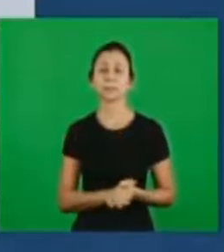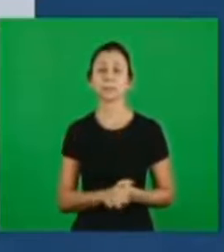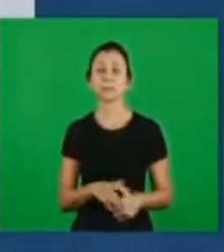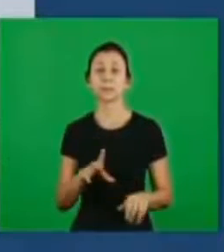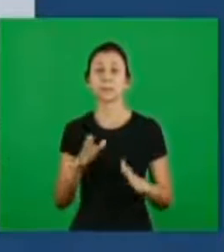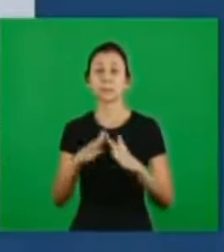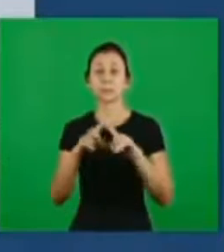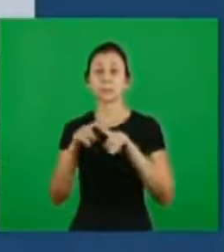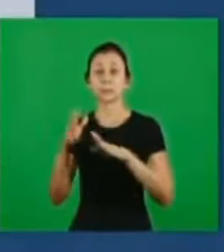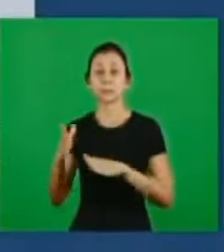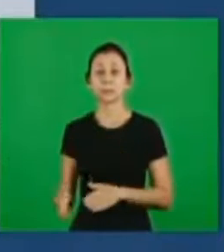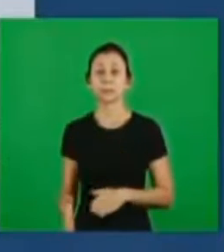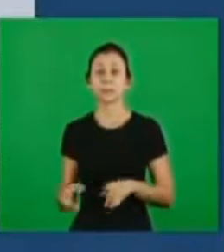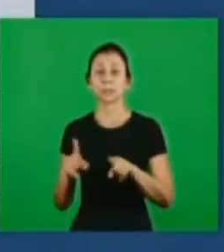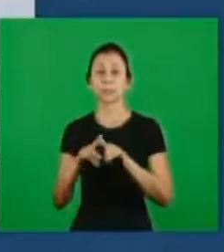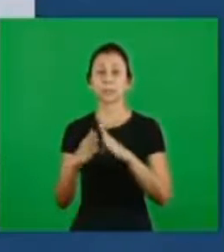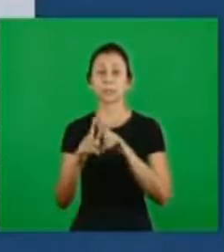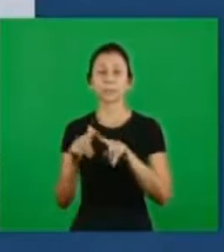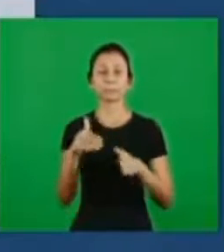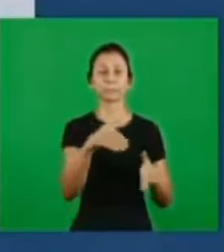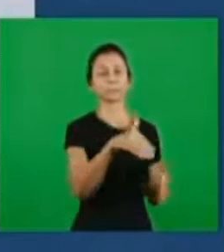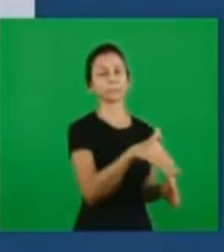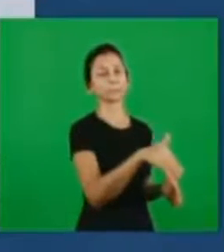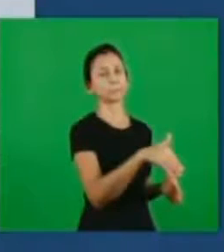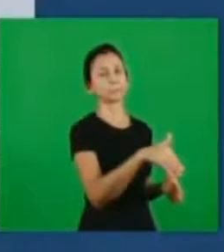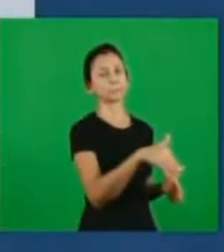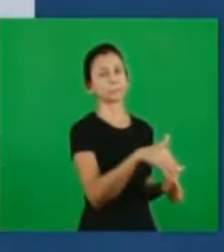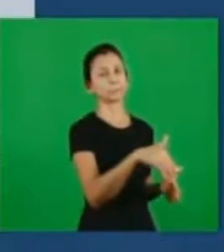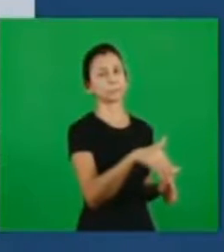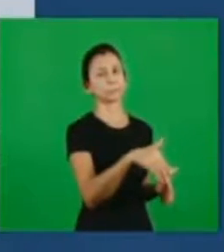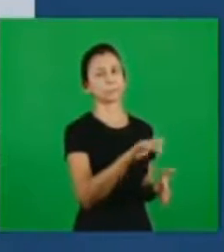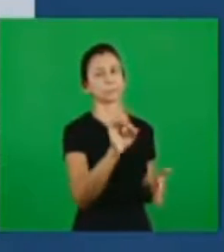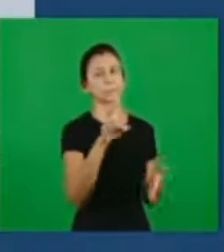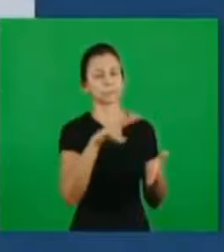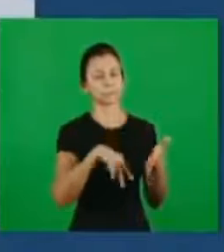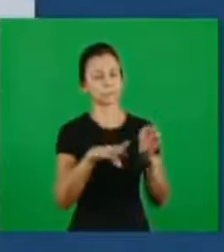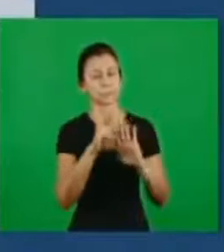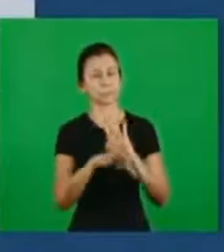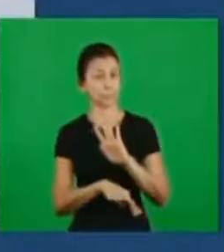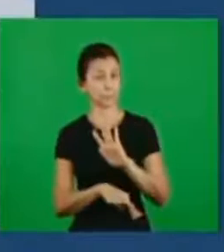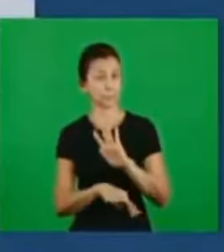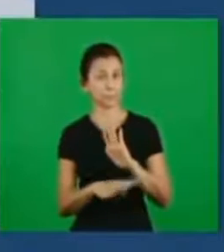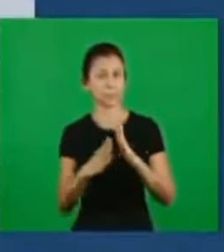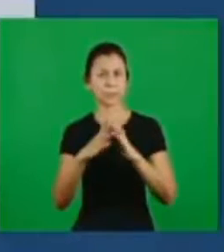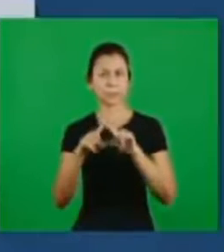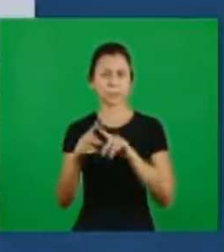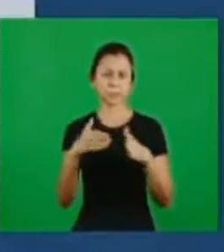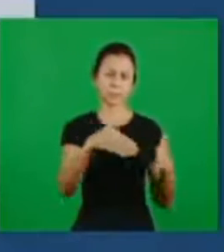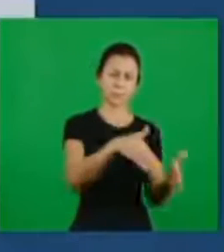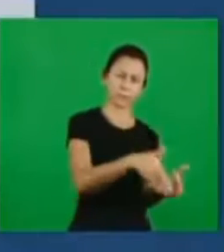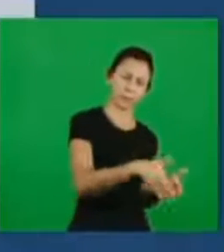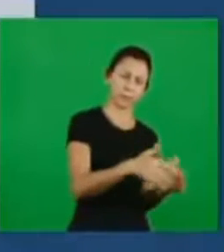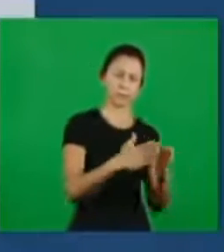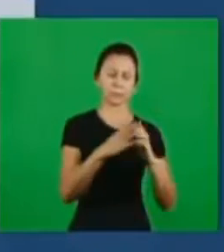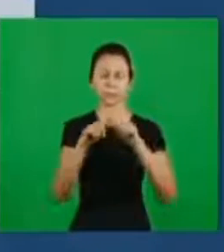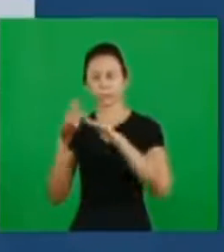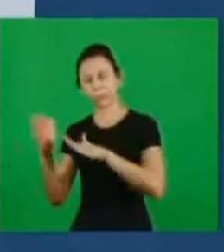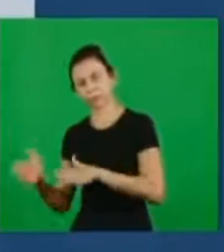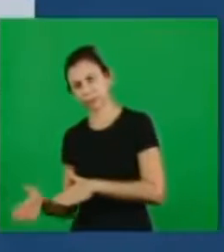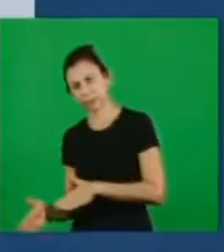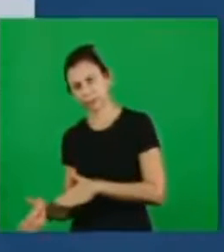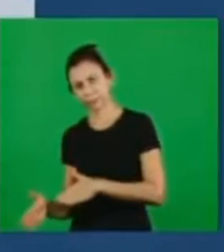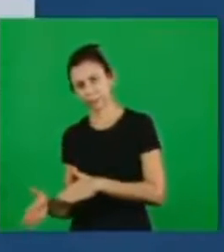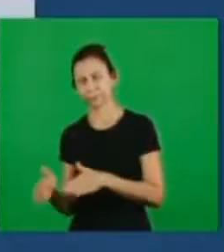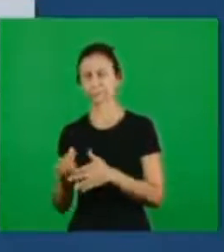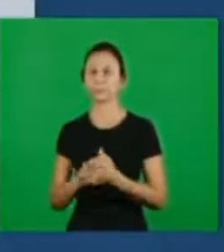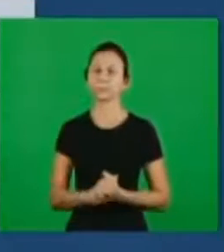the designations that were given to the faithful and unfaithful church. So just read the text. The unfaithful church is here, and the